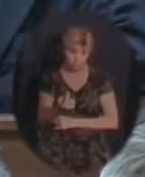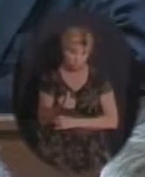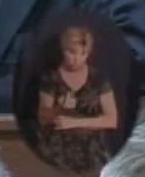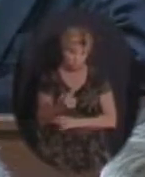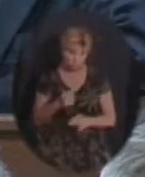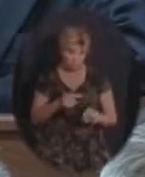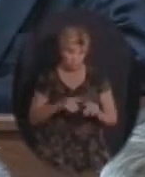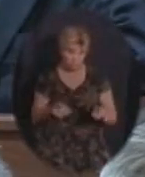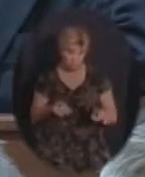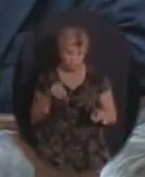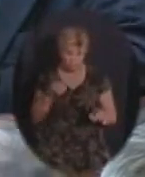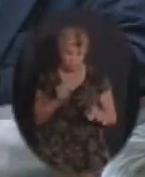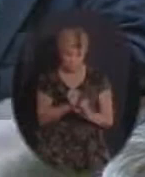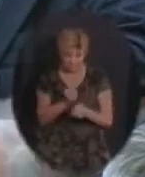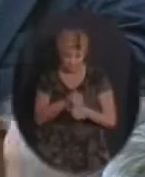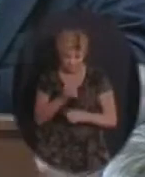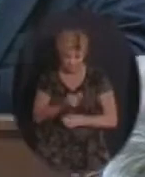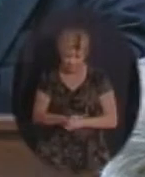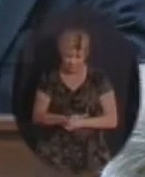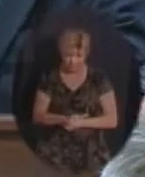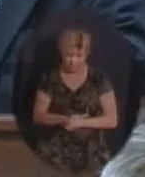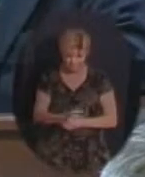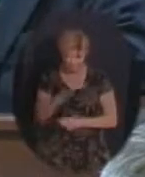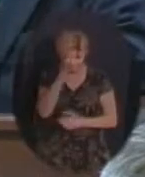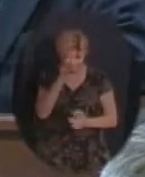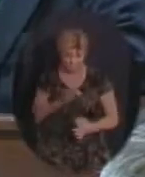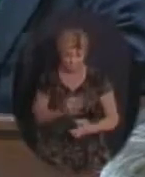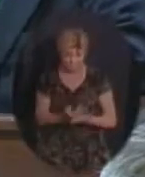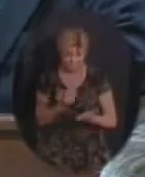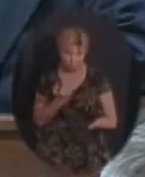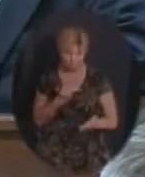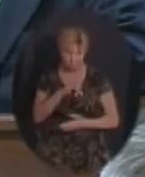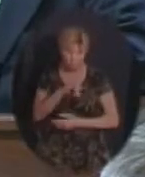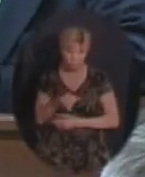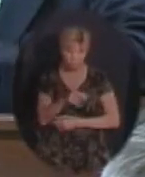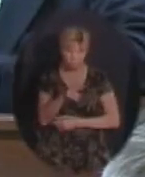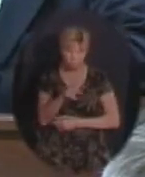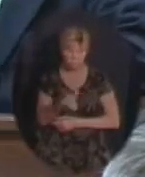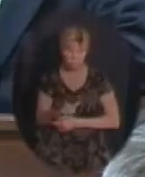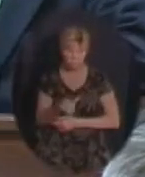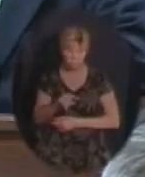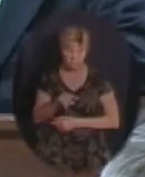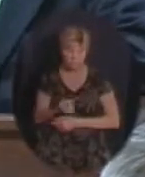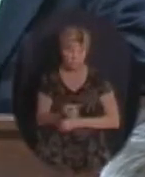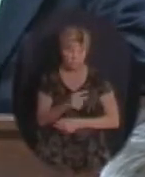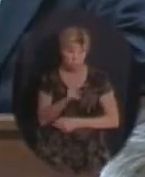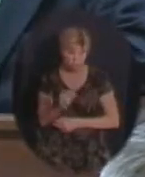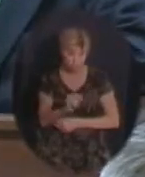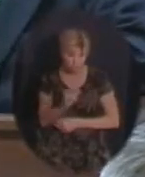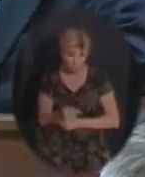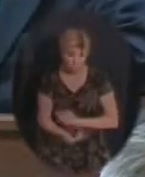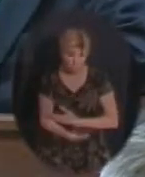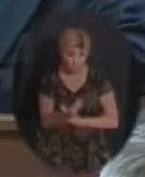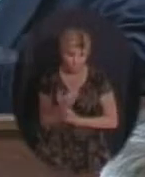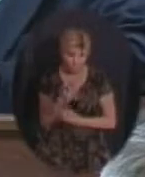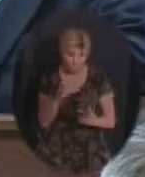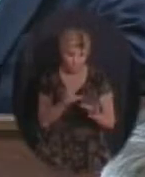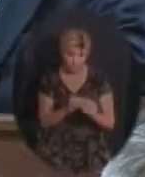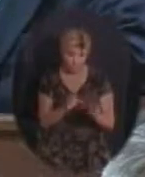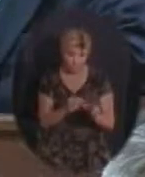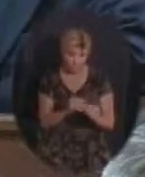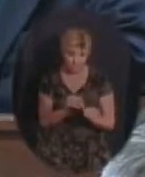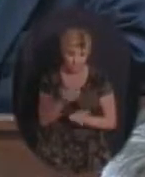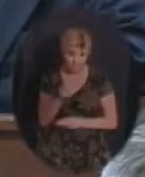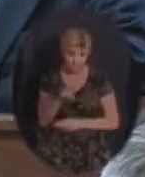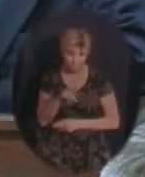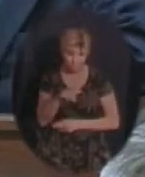before July 1st. And again, we have a meeting Tuesday morning with the Thomas McGee representatives, Merle and